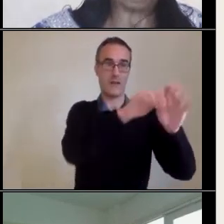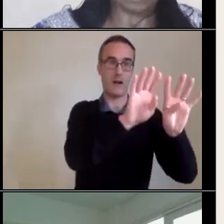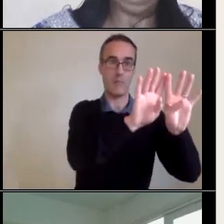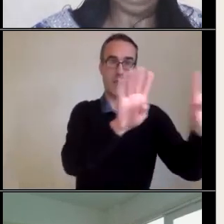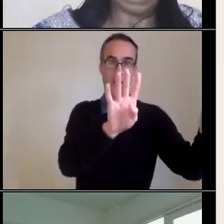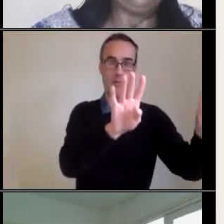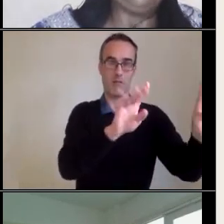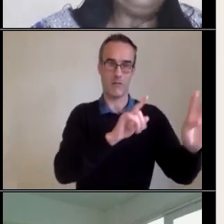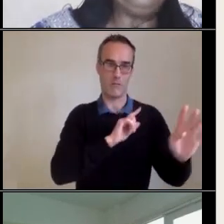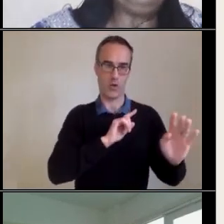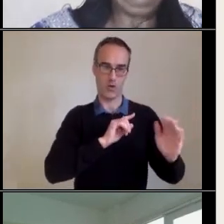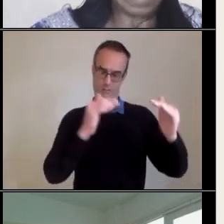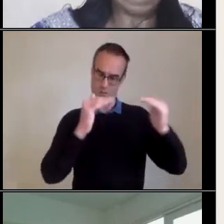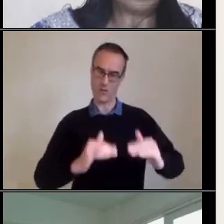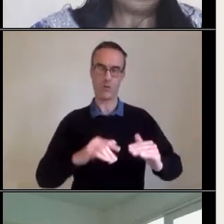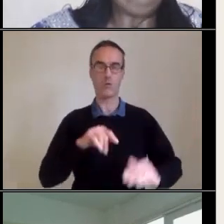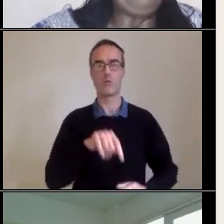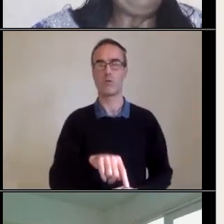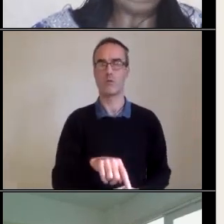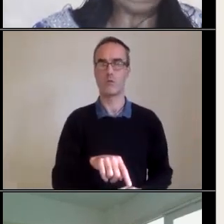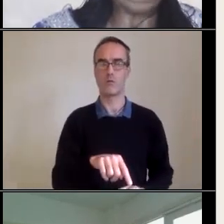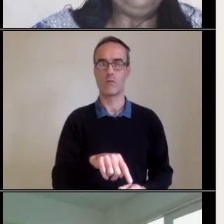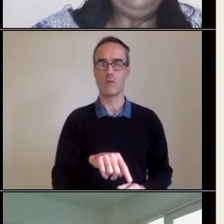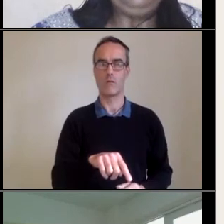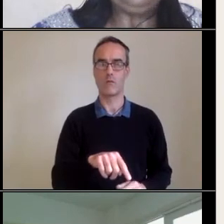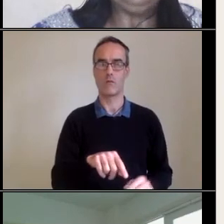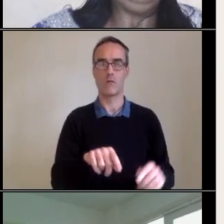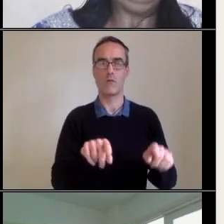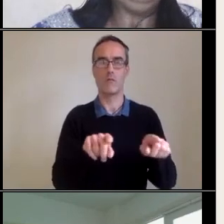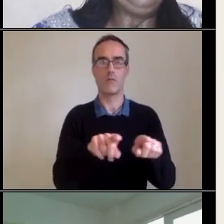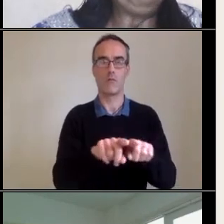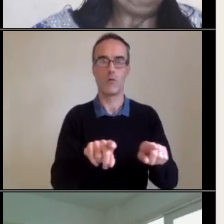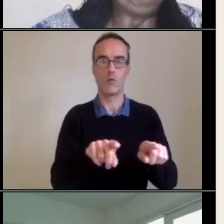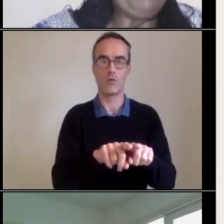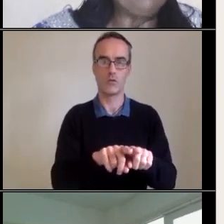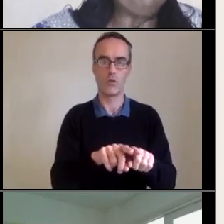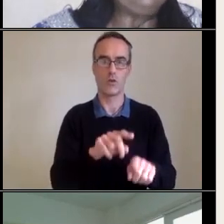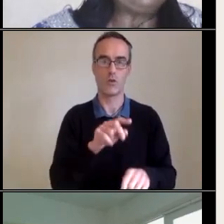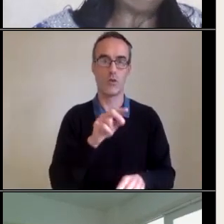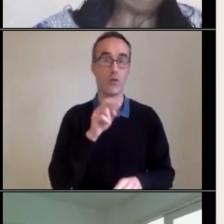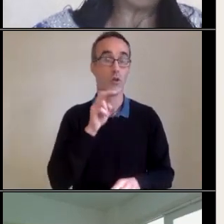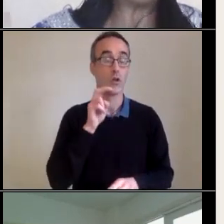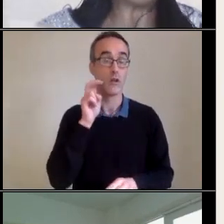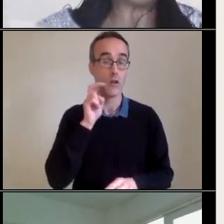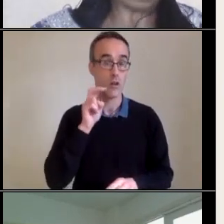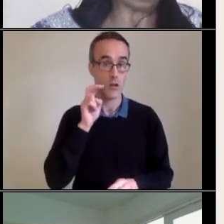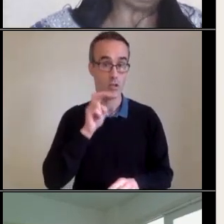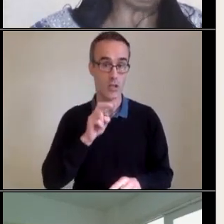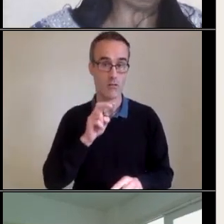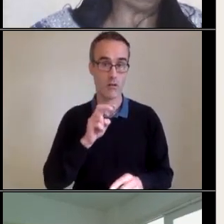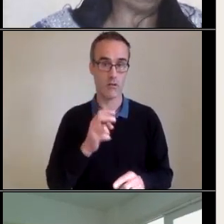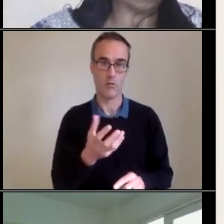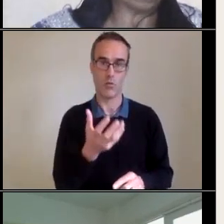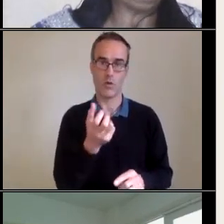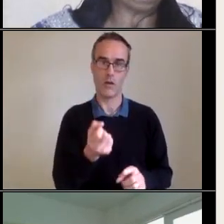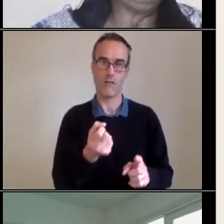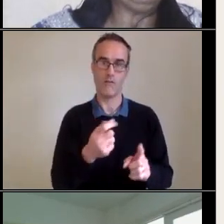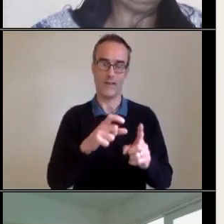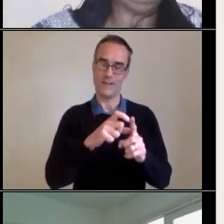For us in Nigeria, you have the deans, head of departments, and the senior professors